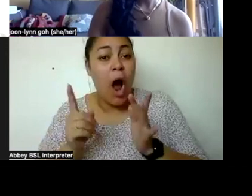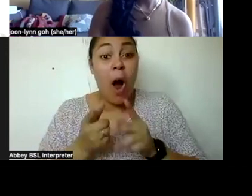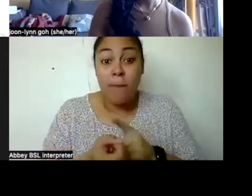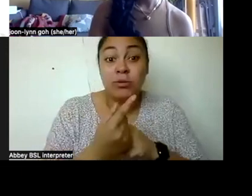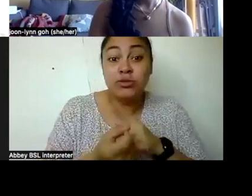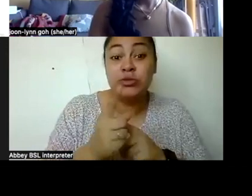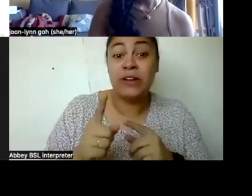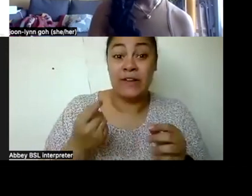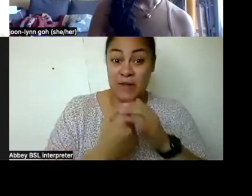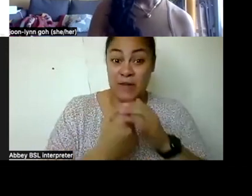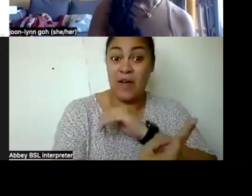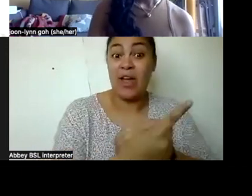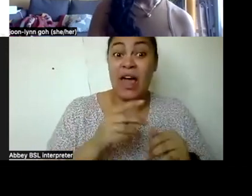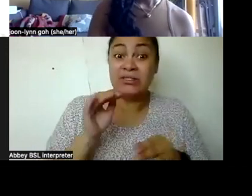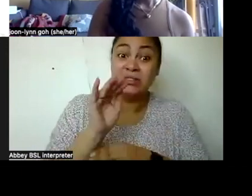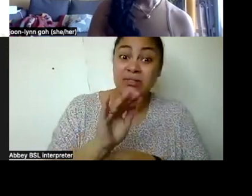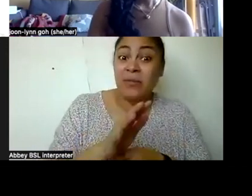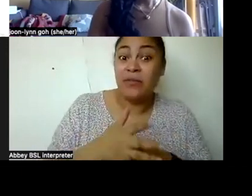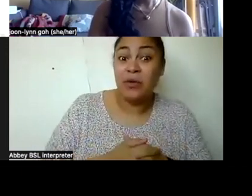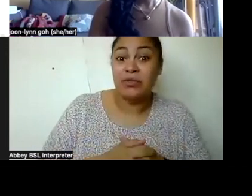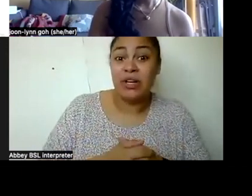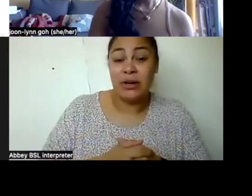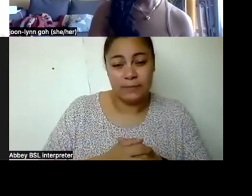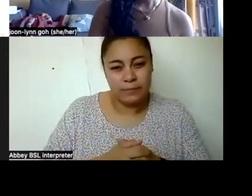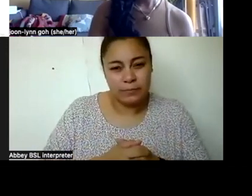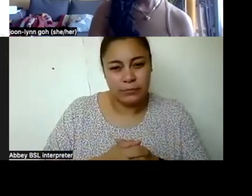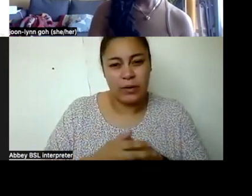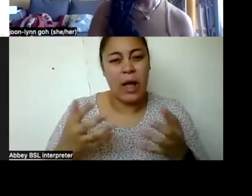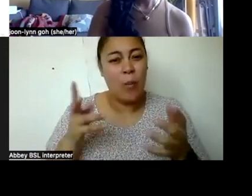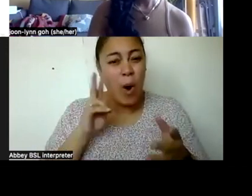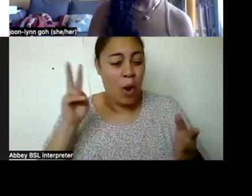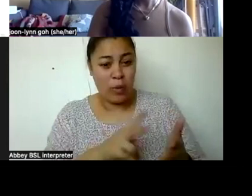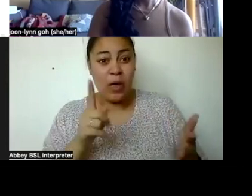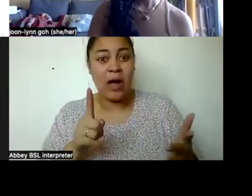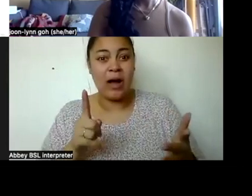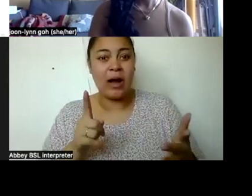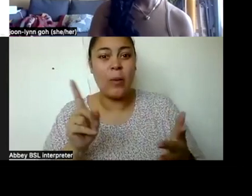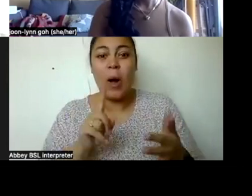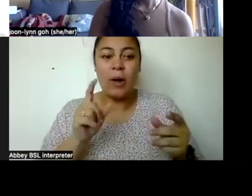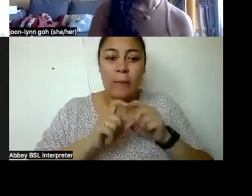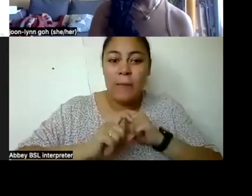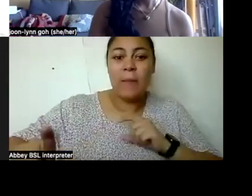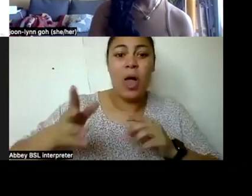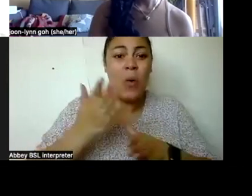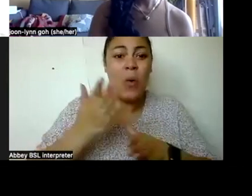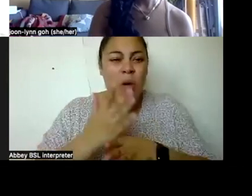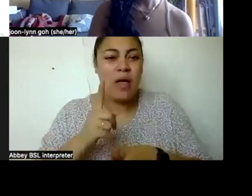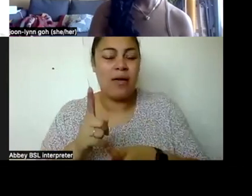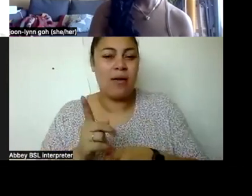majority freelancers, what do they look like? And what that pipeline of work and support also looks like.